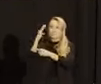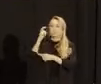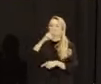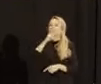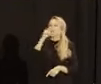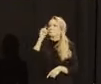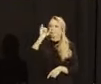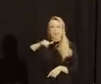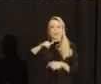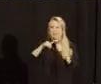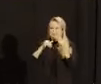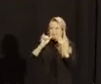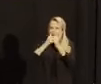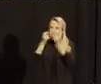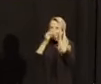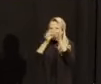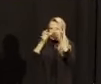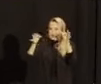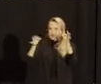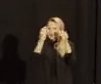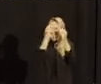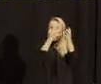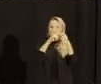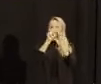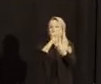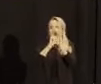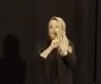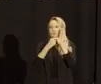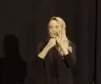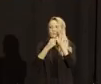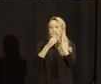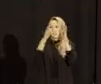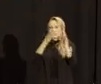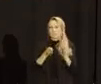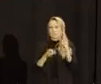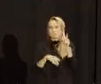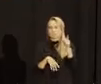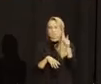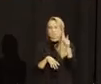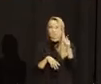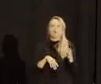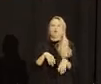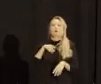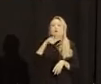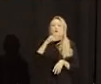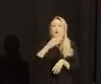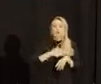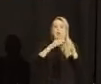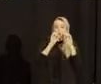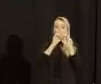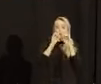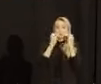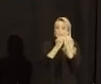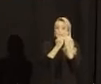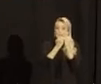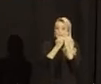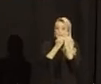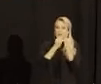in. Organizations like the American Association of People with Disabilities, my organization, the ARC of the United